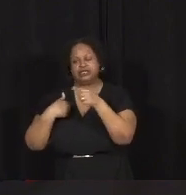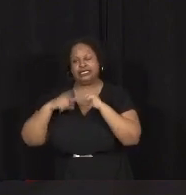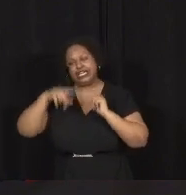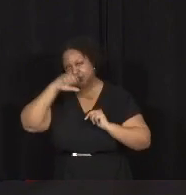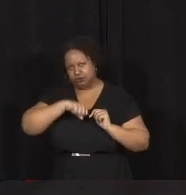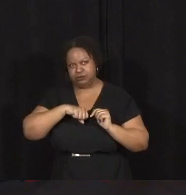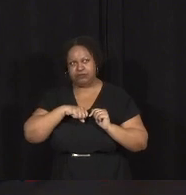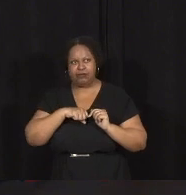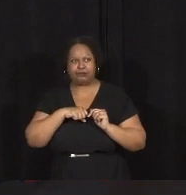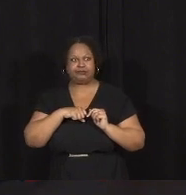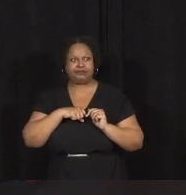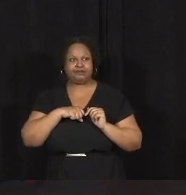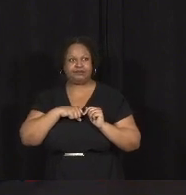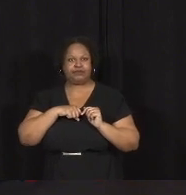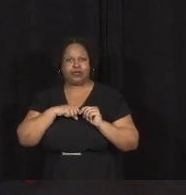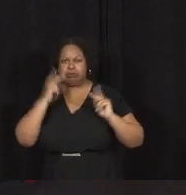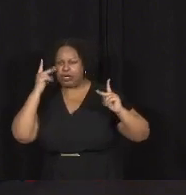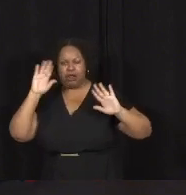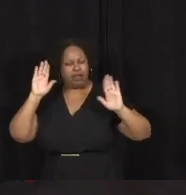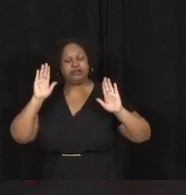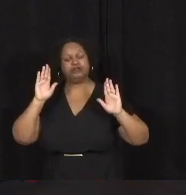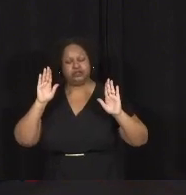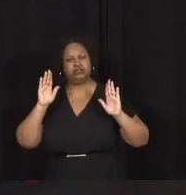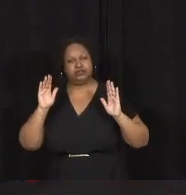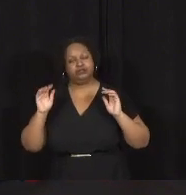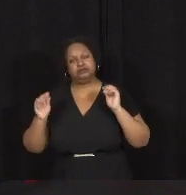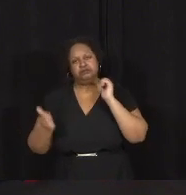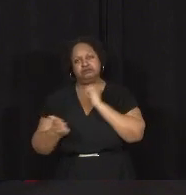the injunction to stay home if they are unwell.